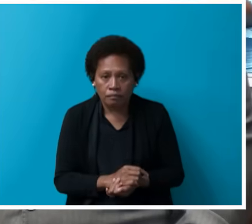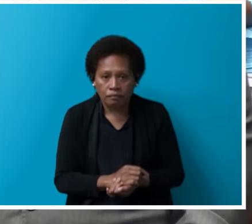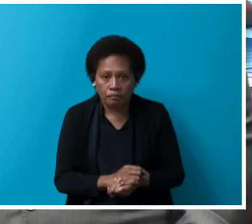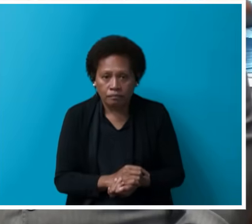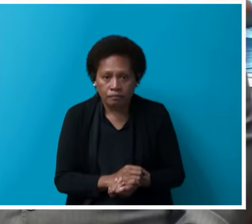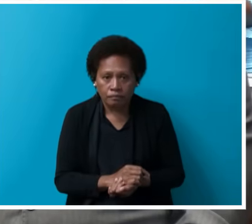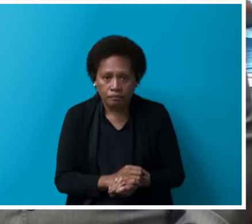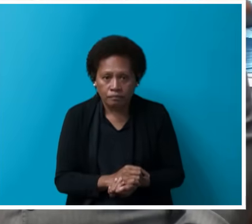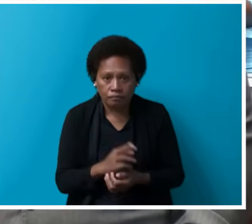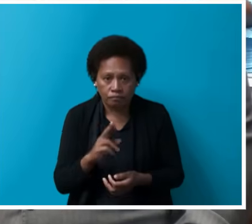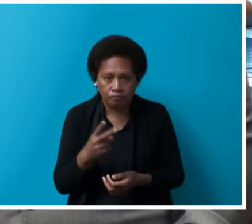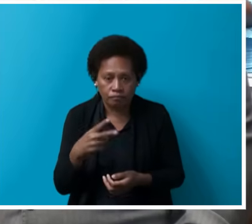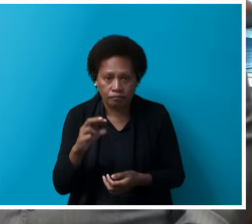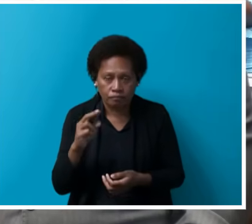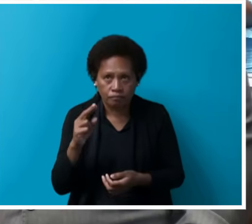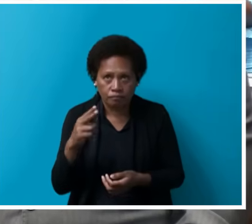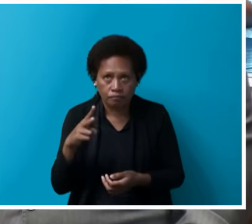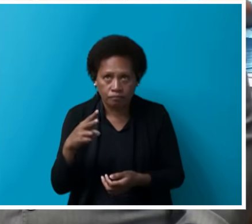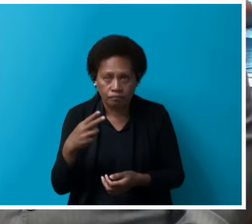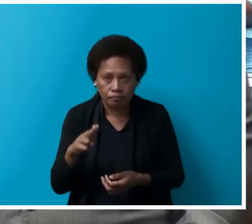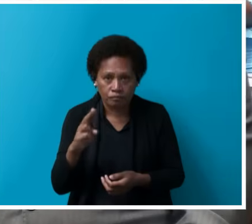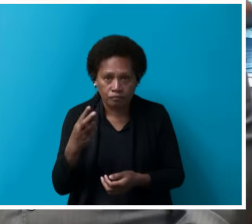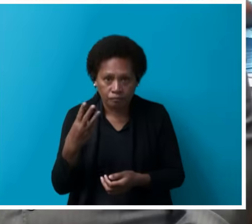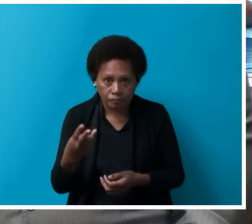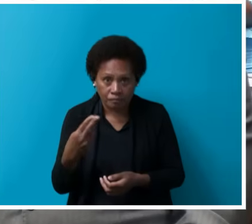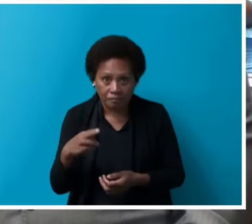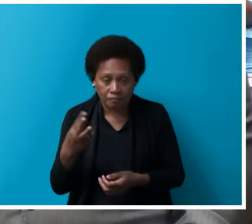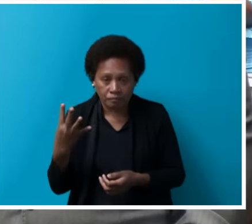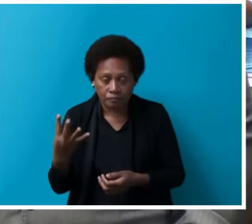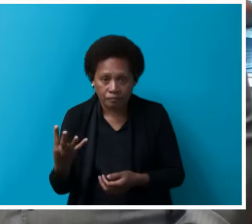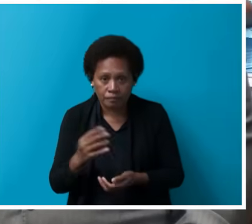For 2023-2024 financial year, tax revenues reached